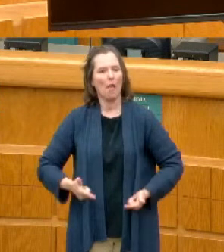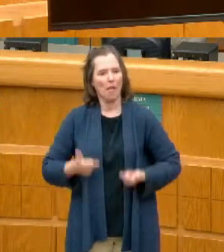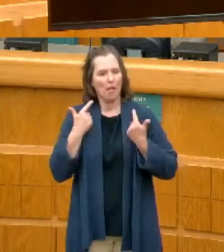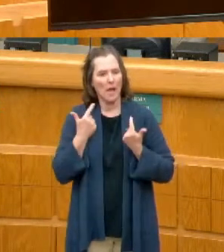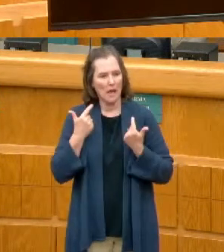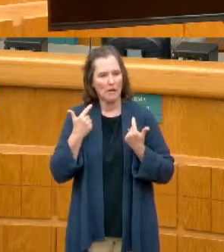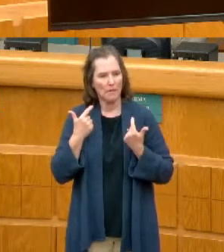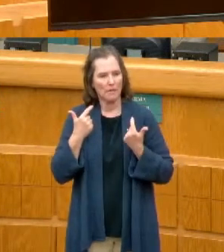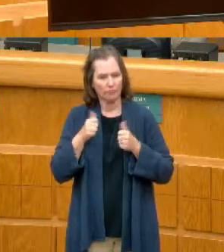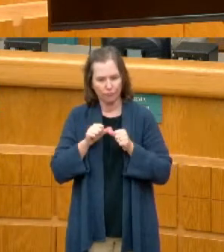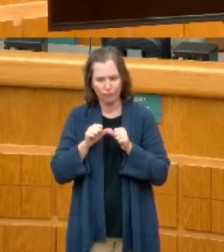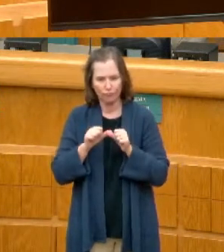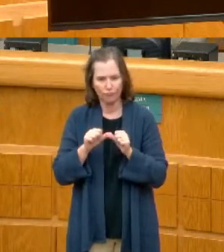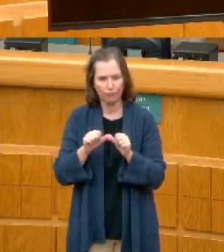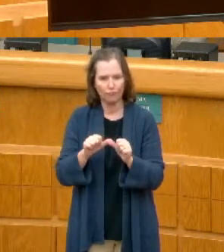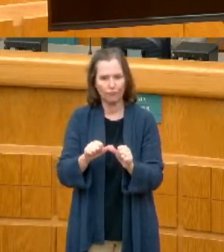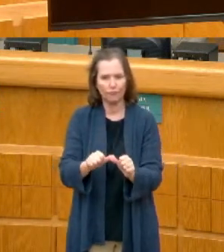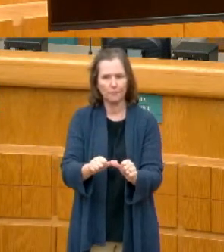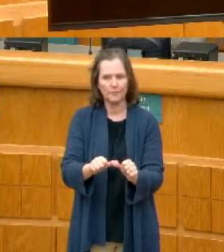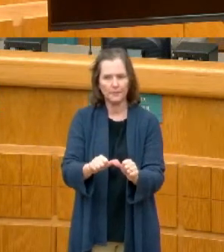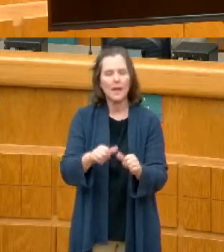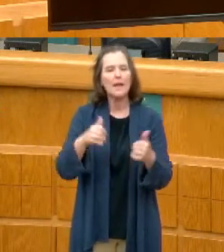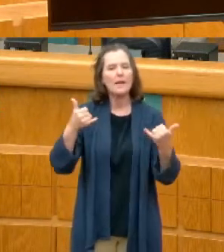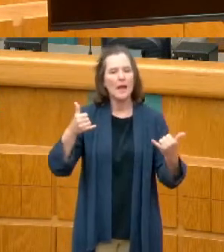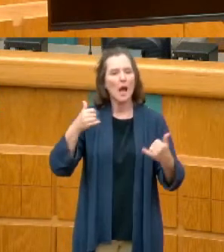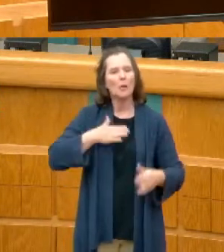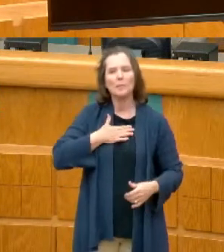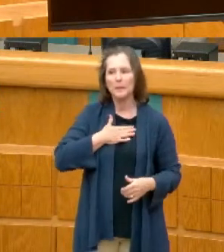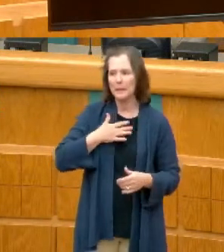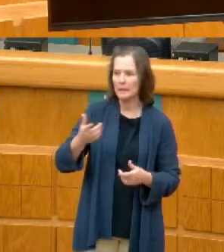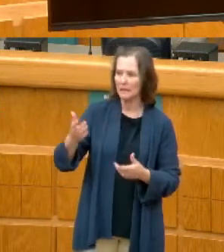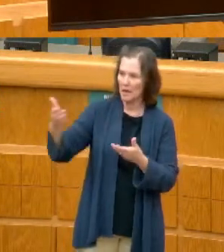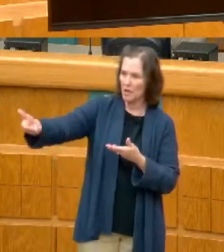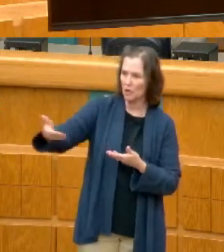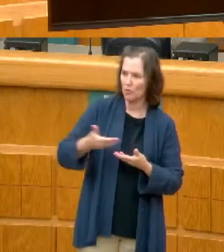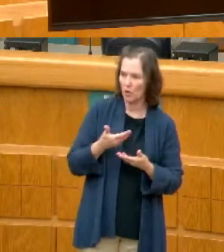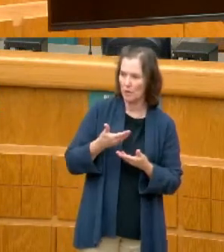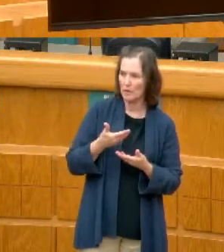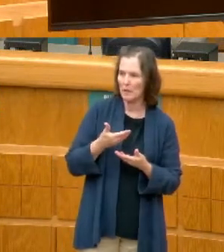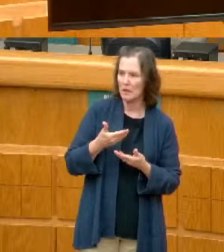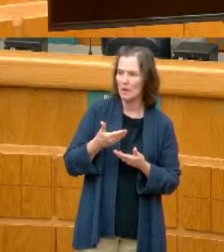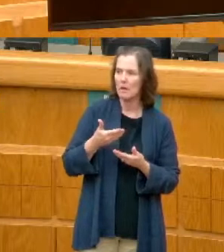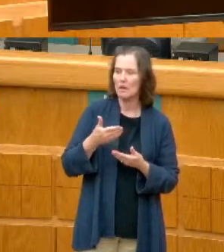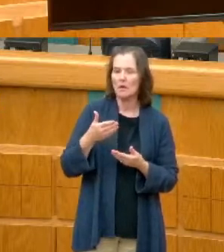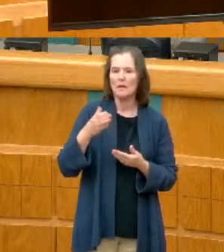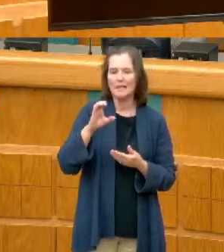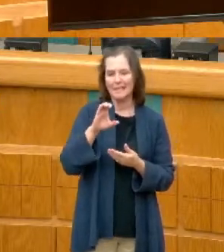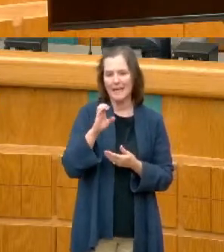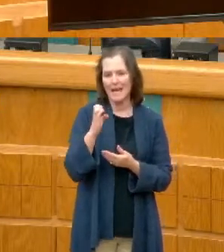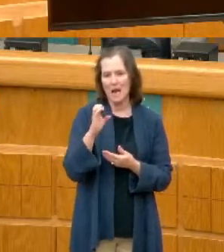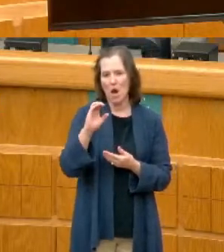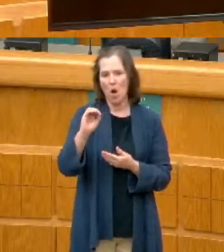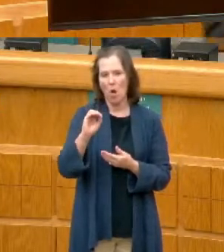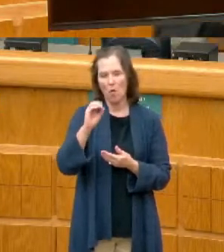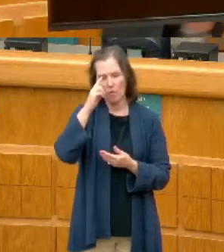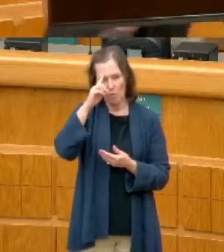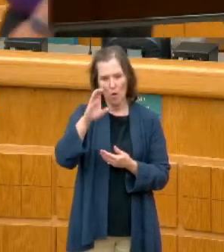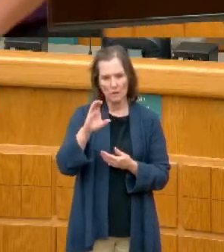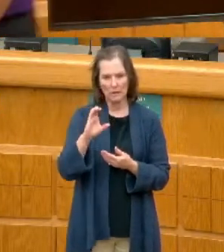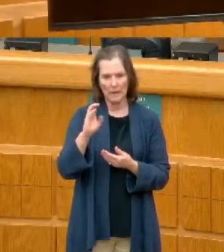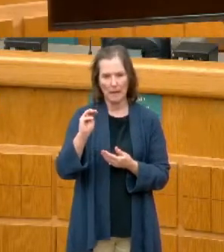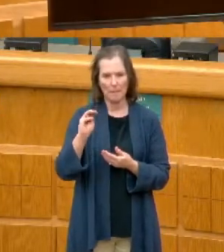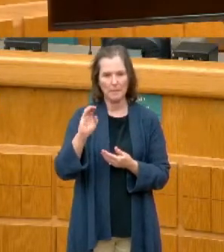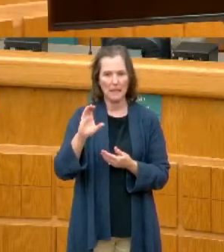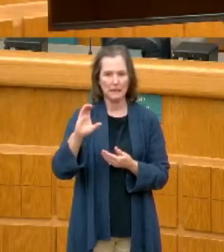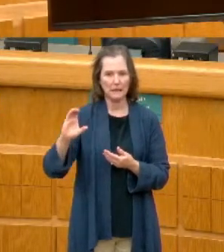Mr. Eric Evans, who's the CEO of CCMC. Te quiero hablar como padre, esposo y residente. Nosotros